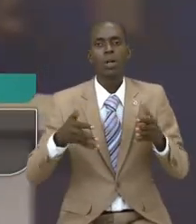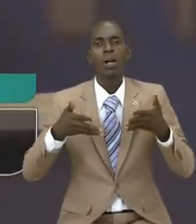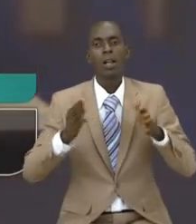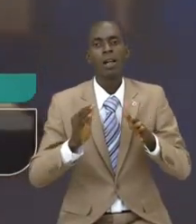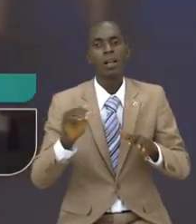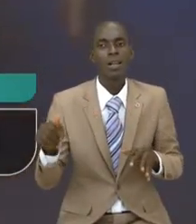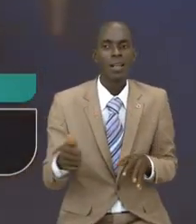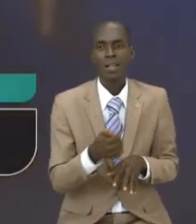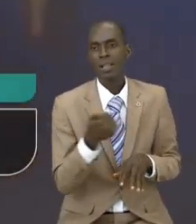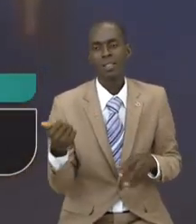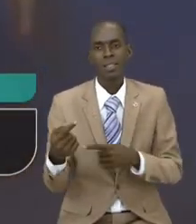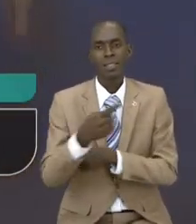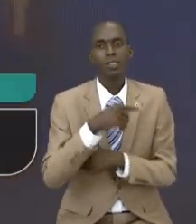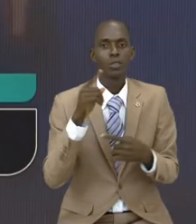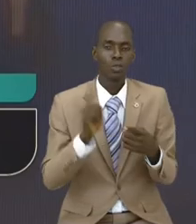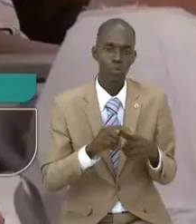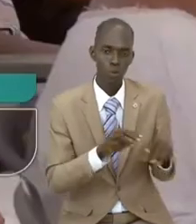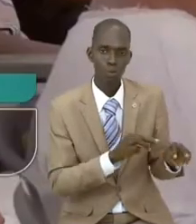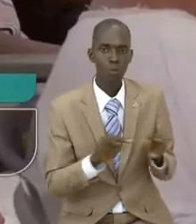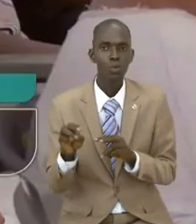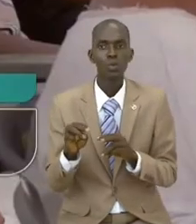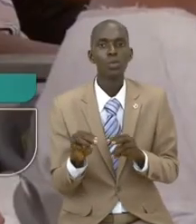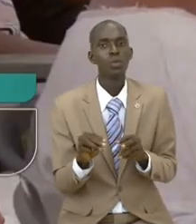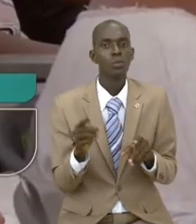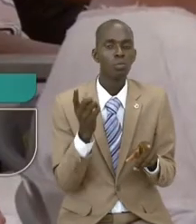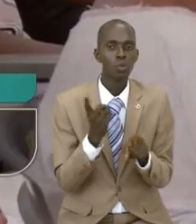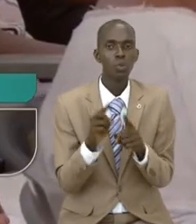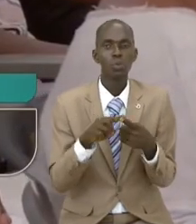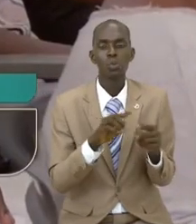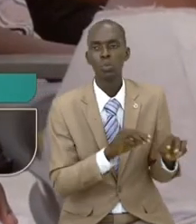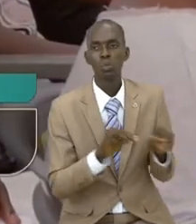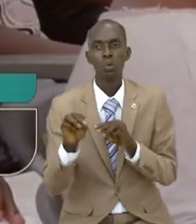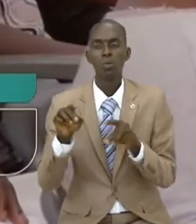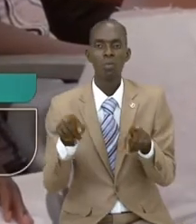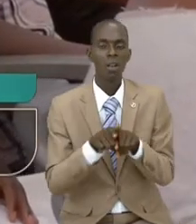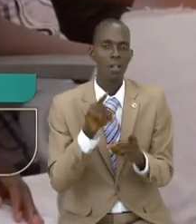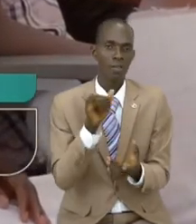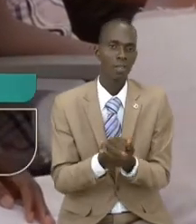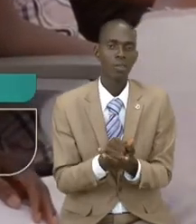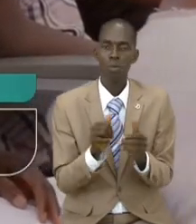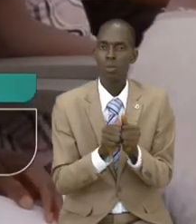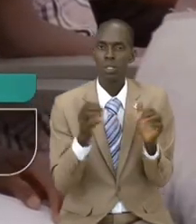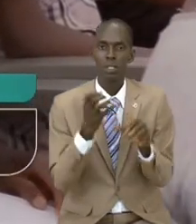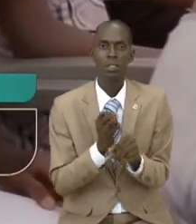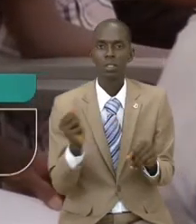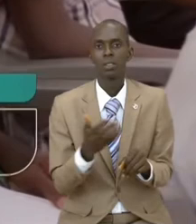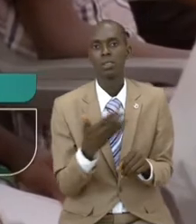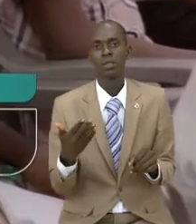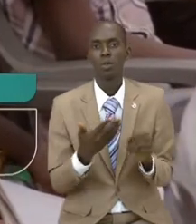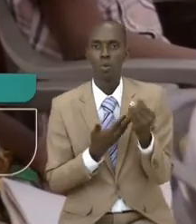any day to pass just to pass on like that.